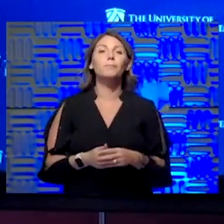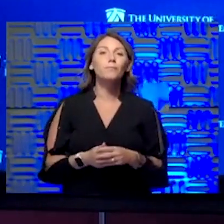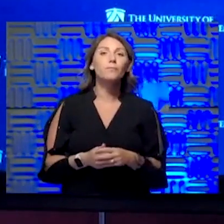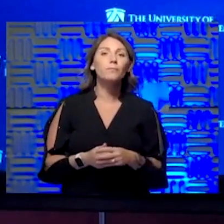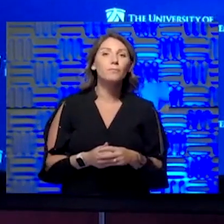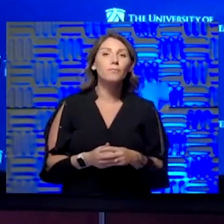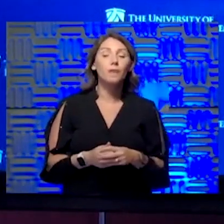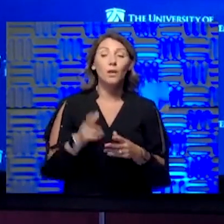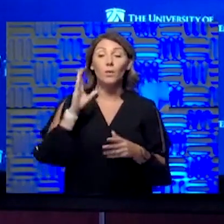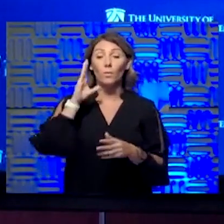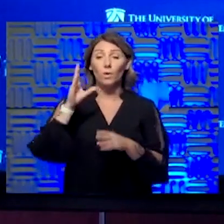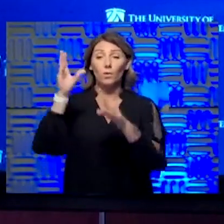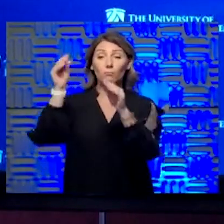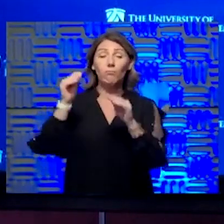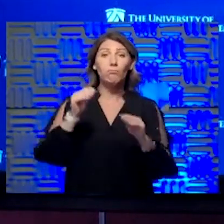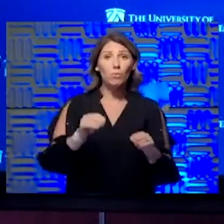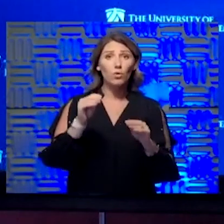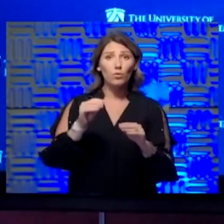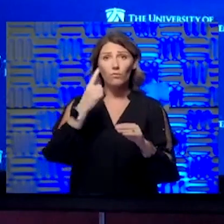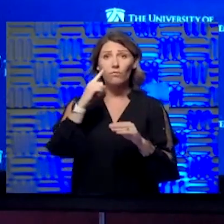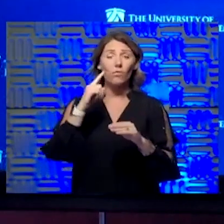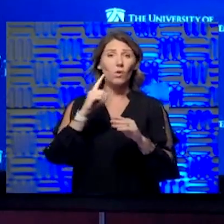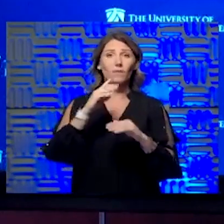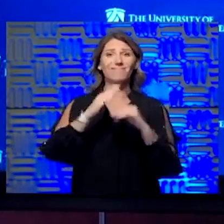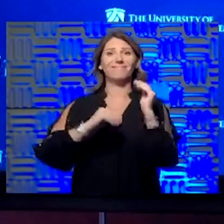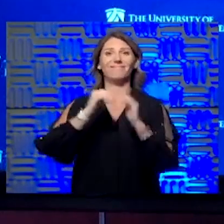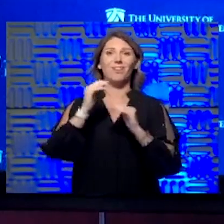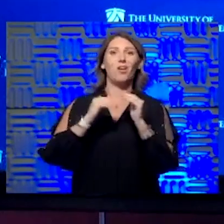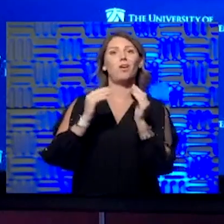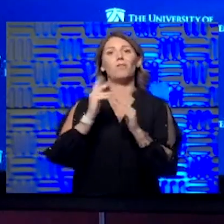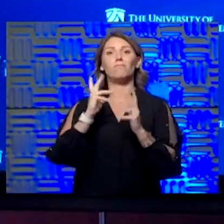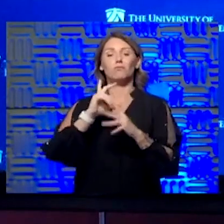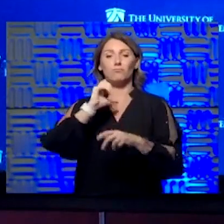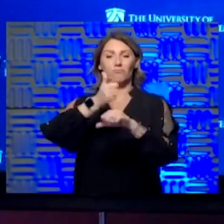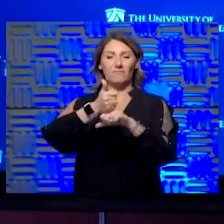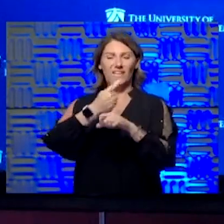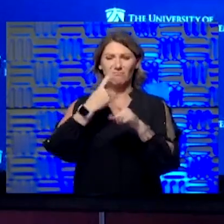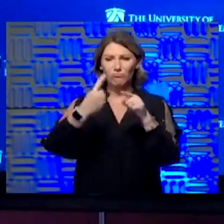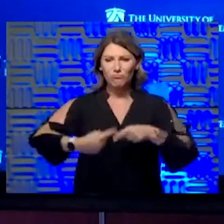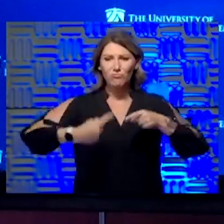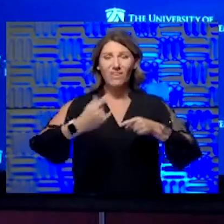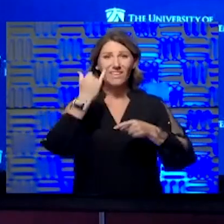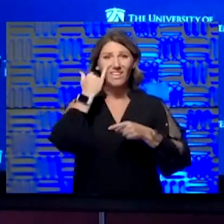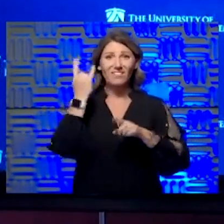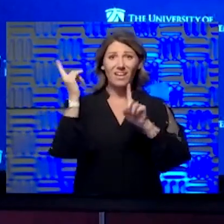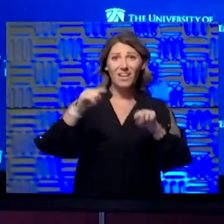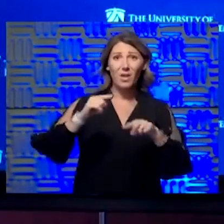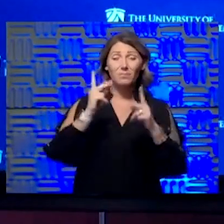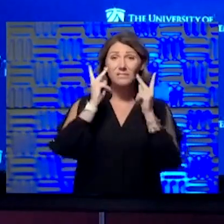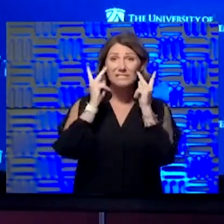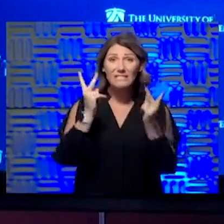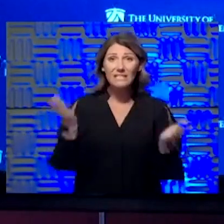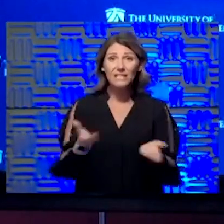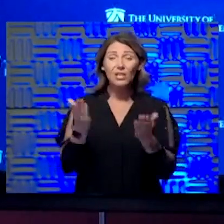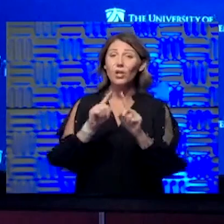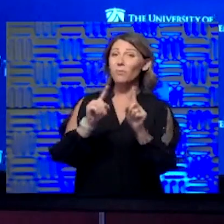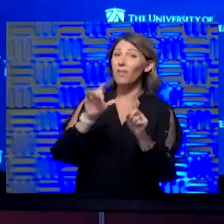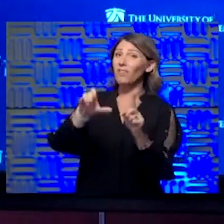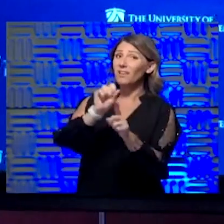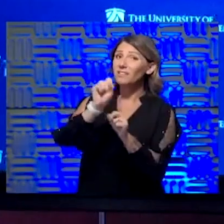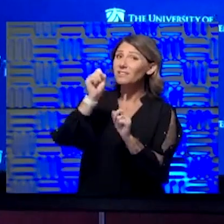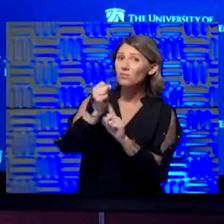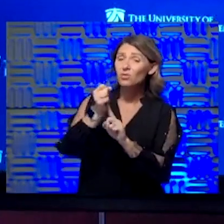to our place recently for any reason, you know that we screen everyone when they come into any one of our doors. So everyone is screened